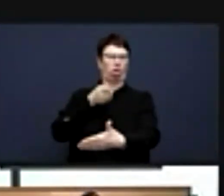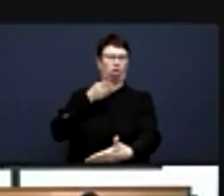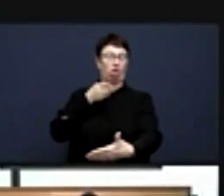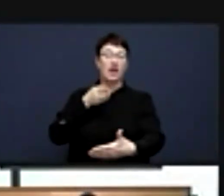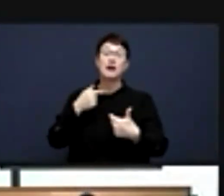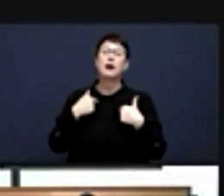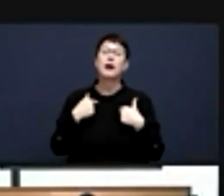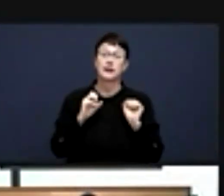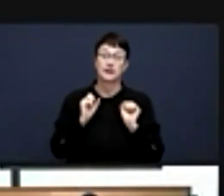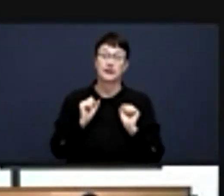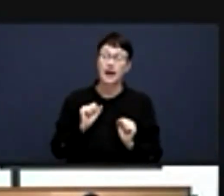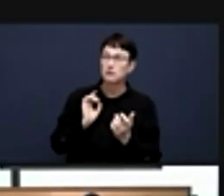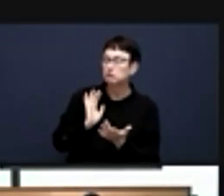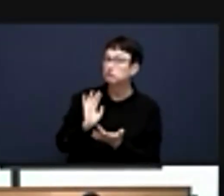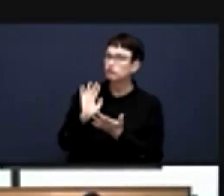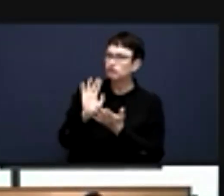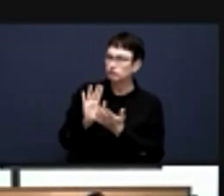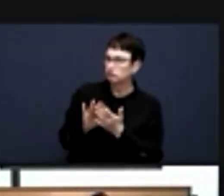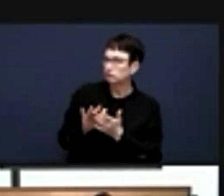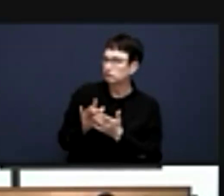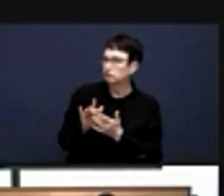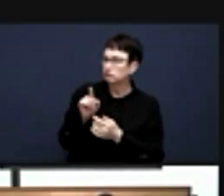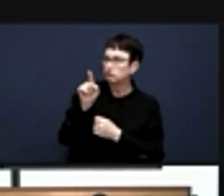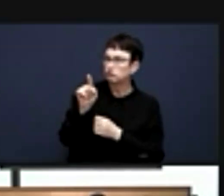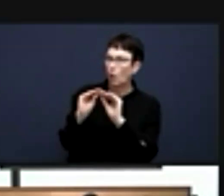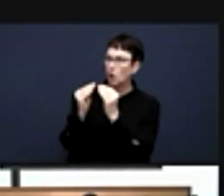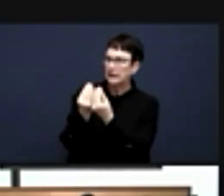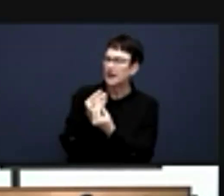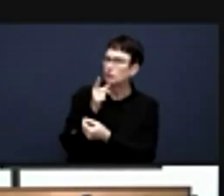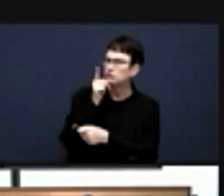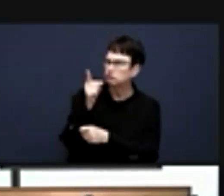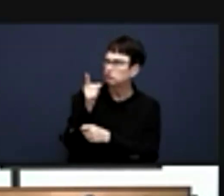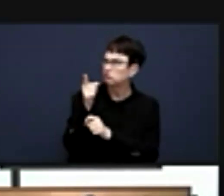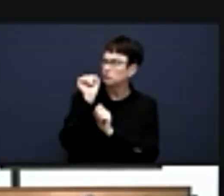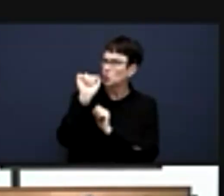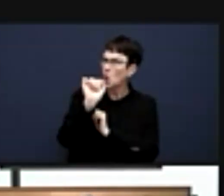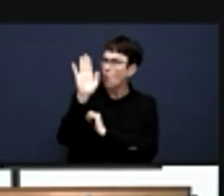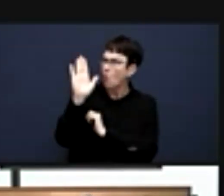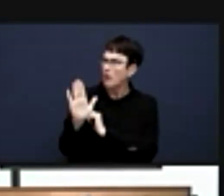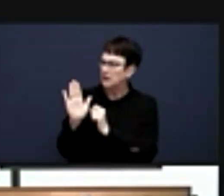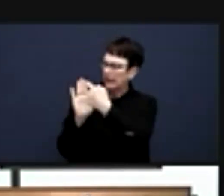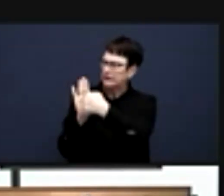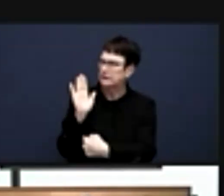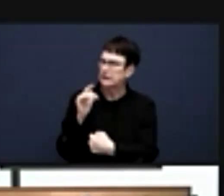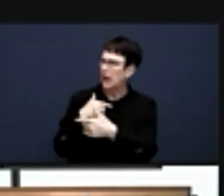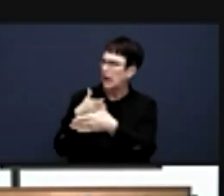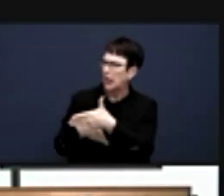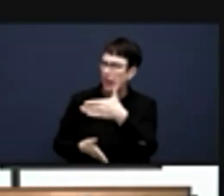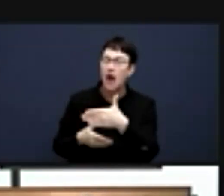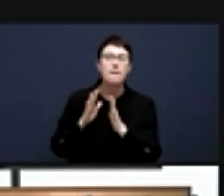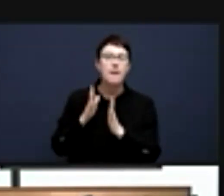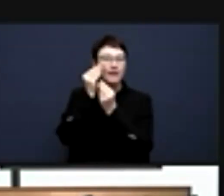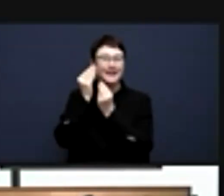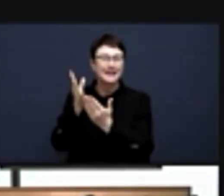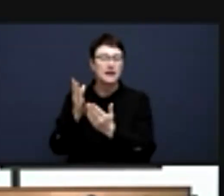face accessibility issues. And unfortunately, this has not been totally picked up by public authorities. We do